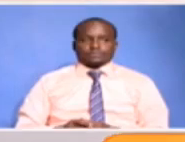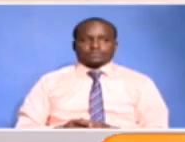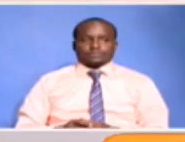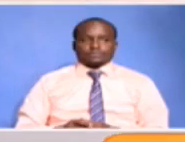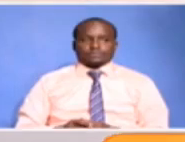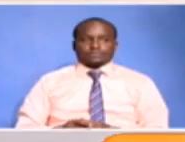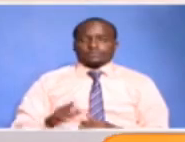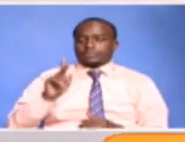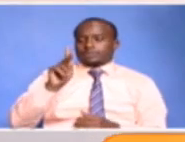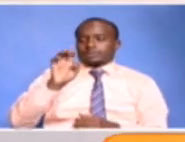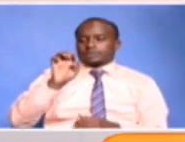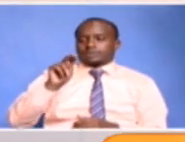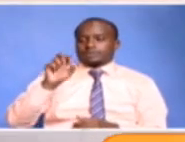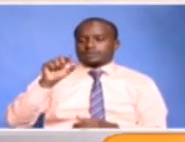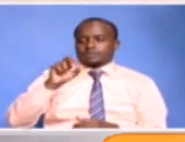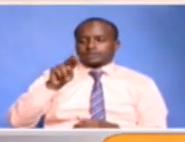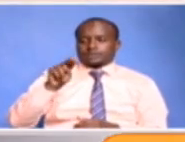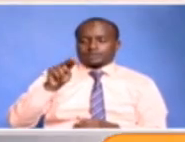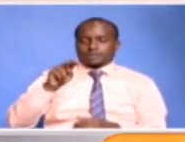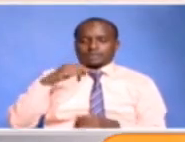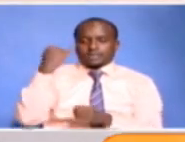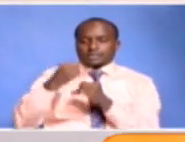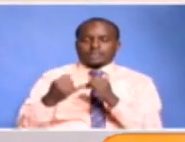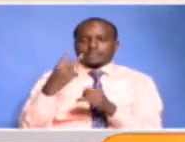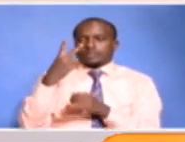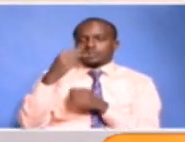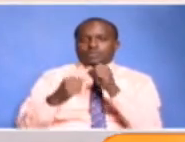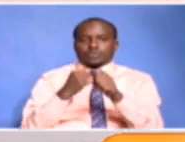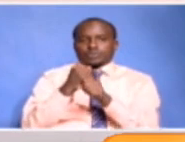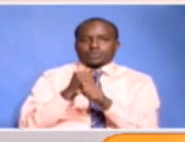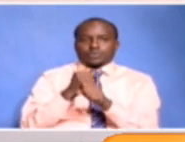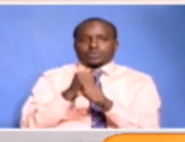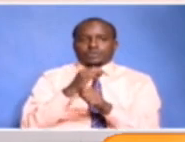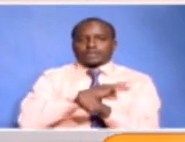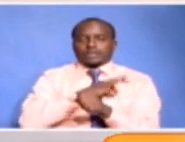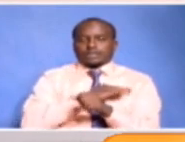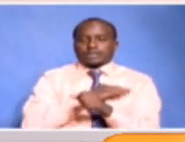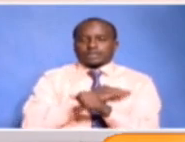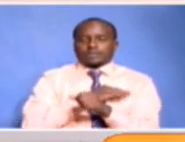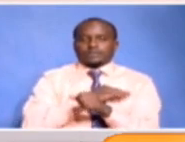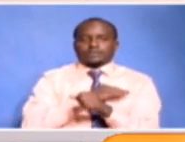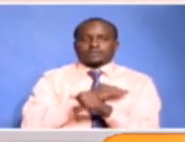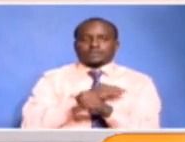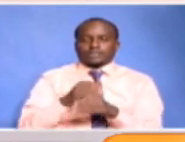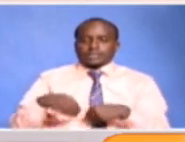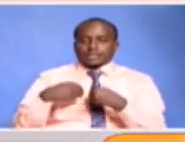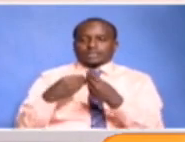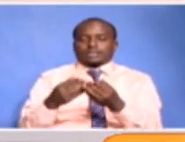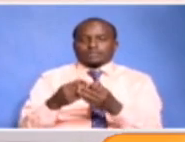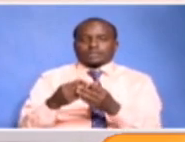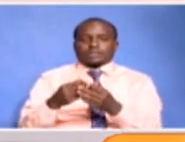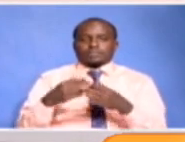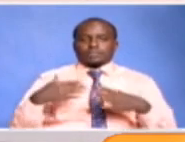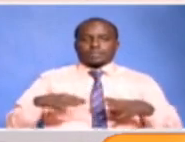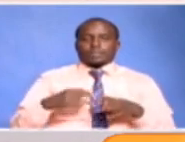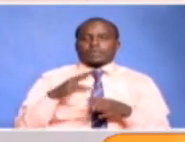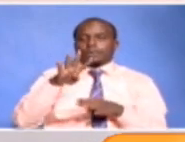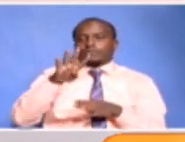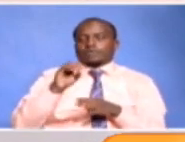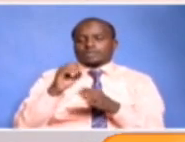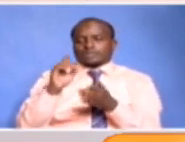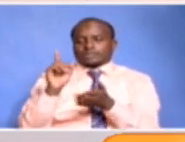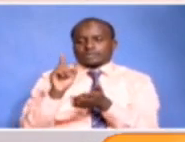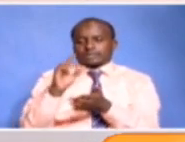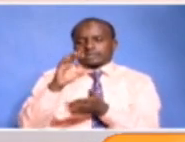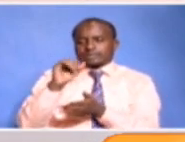And power generator KenGen has ended a two-year dividend dry spell, awarding investors 40 cents per share, despite its profits dropping